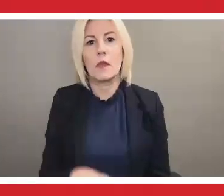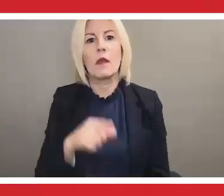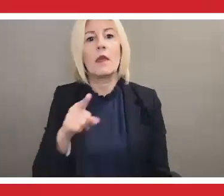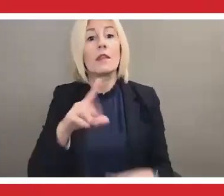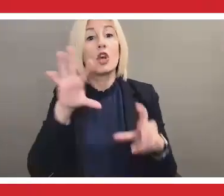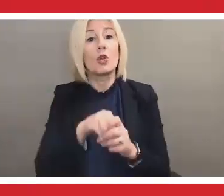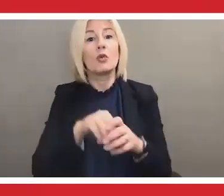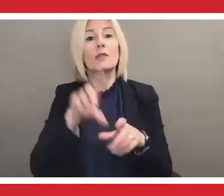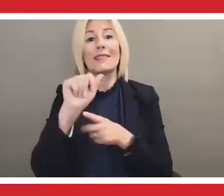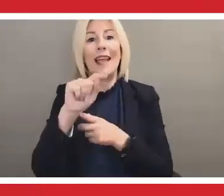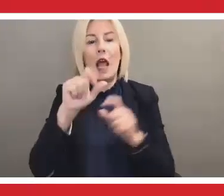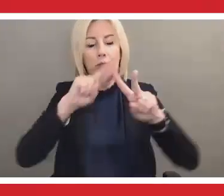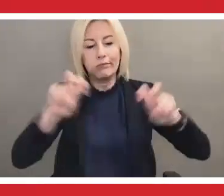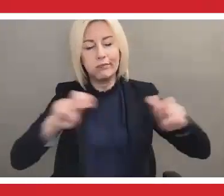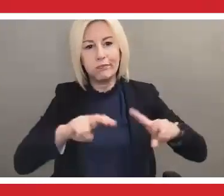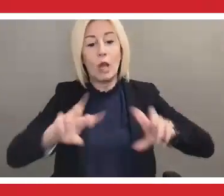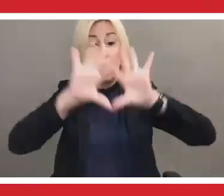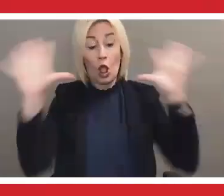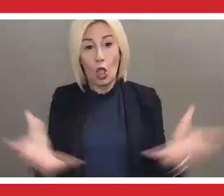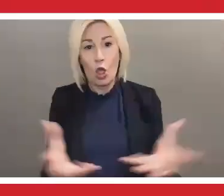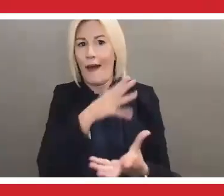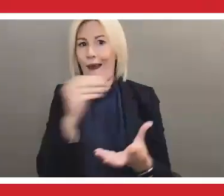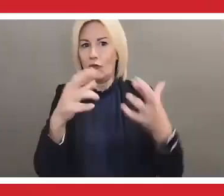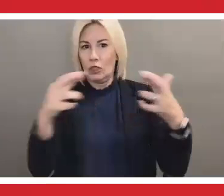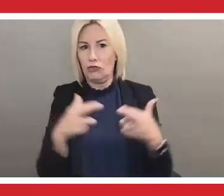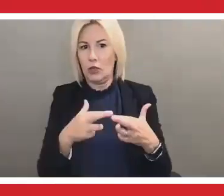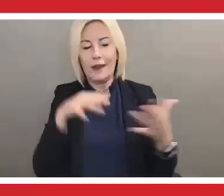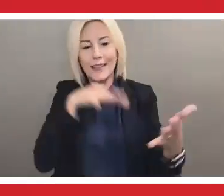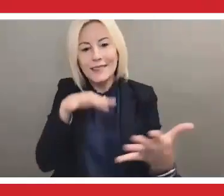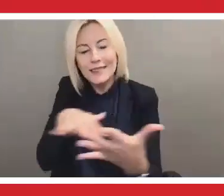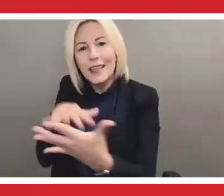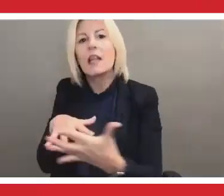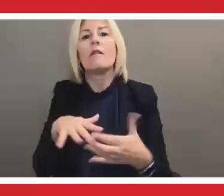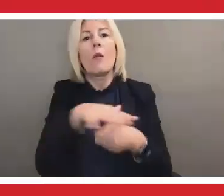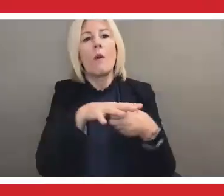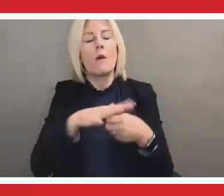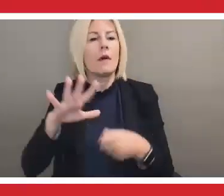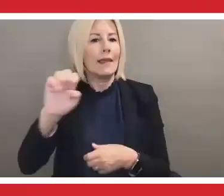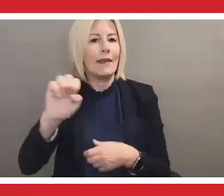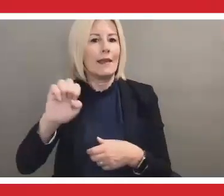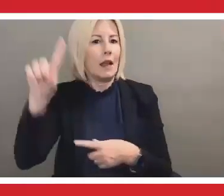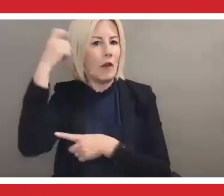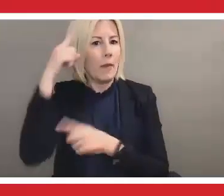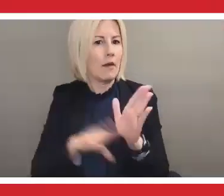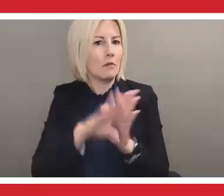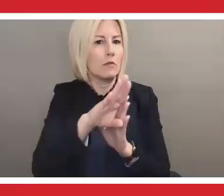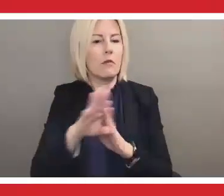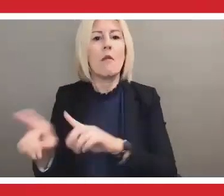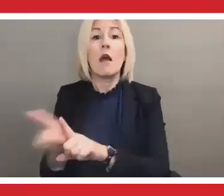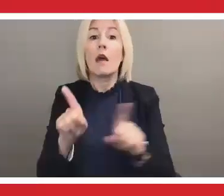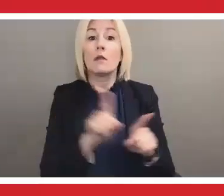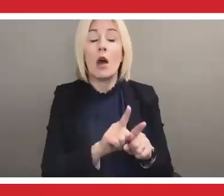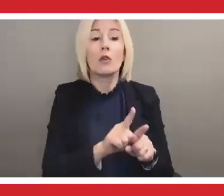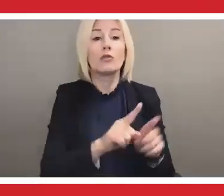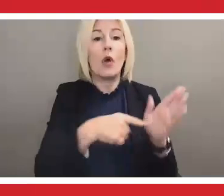in global and regional contexts and a study of local e-government development. It also highlights the